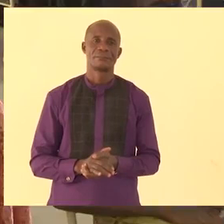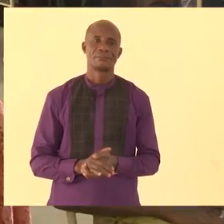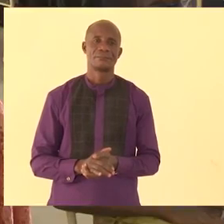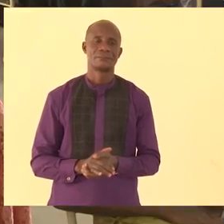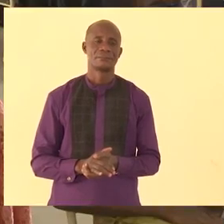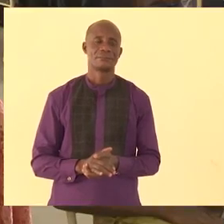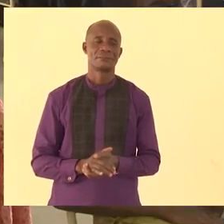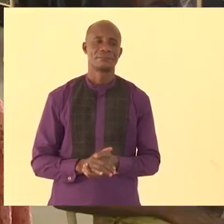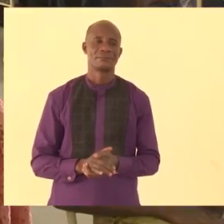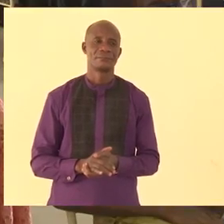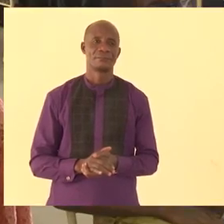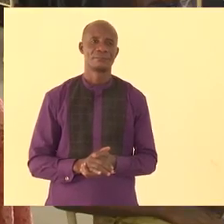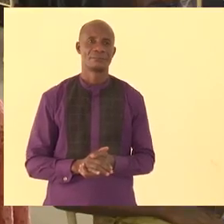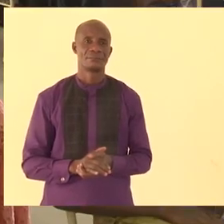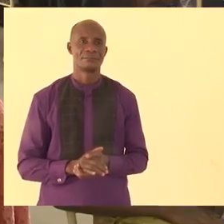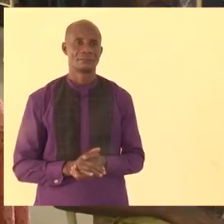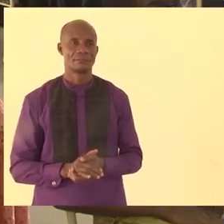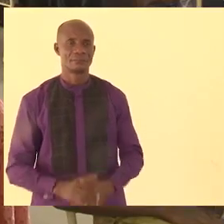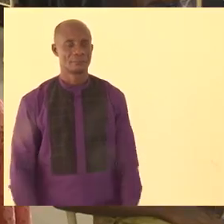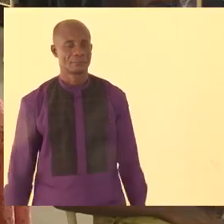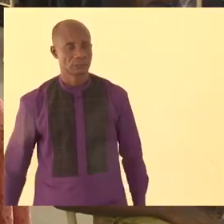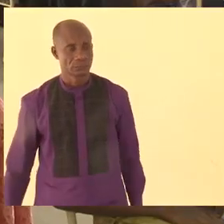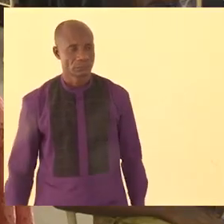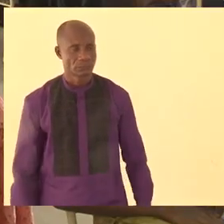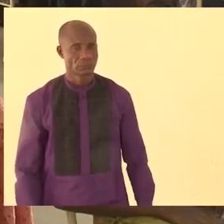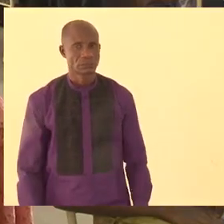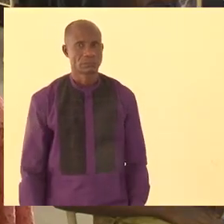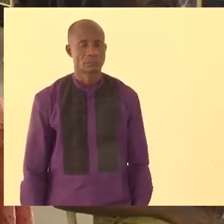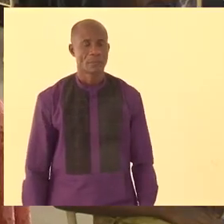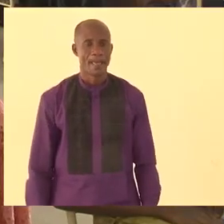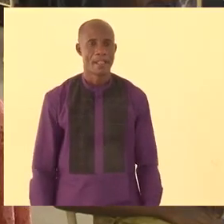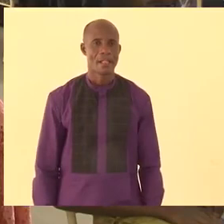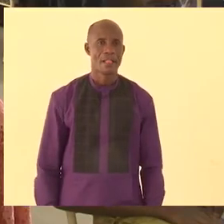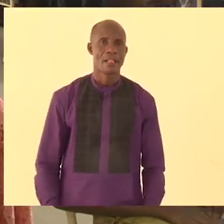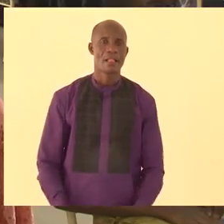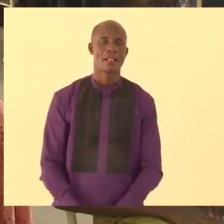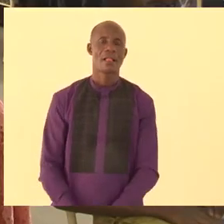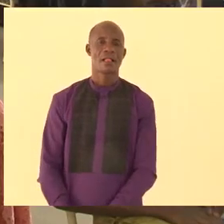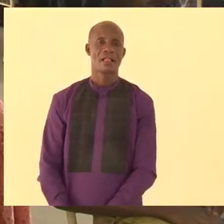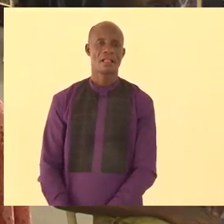Do you understand? I'm a man. Ah, yeah. Now.